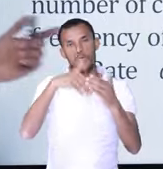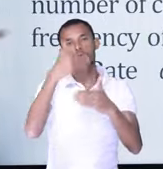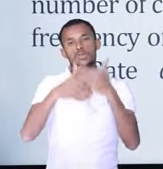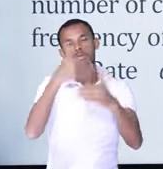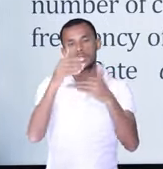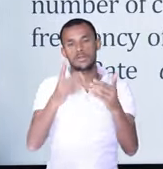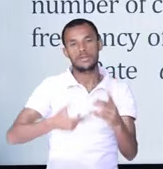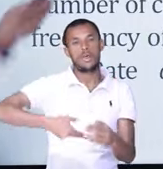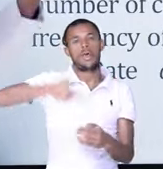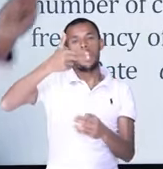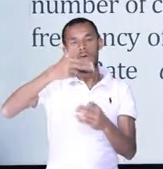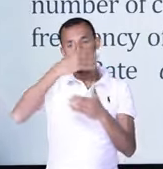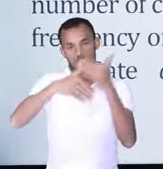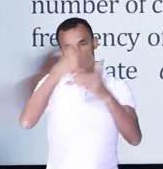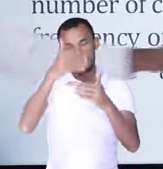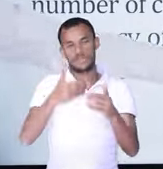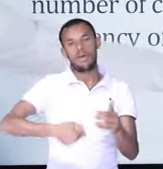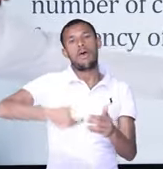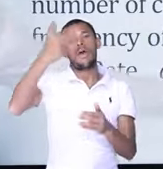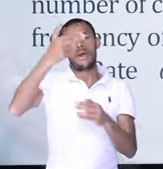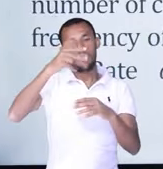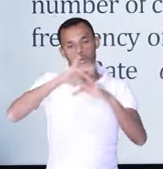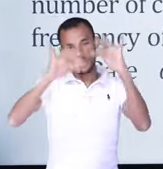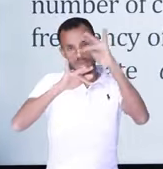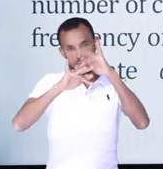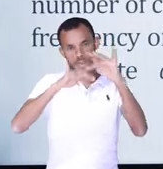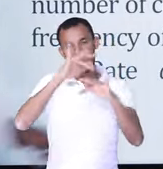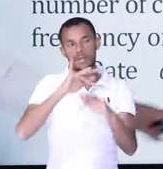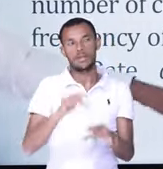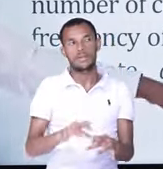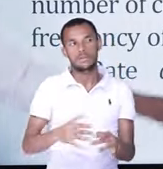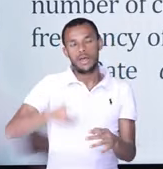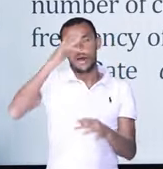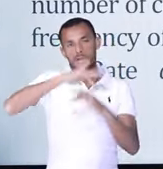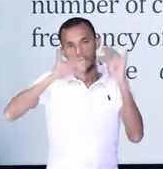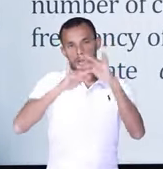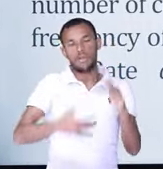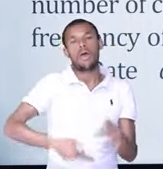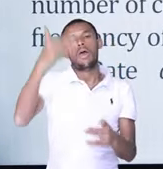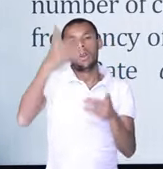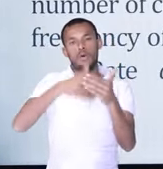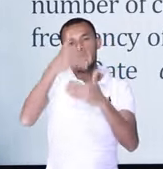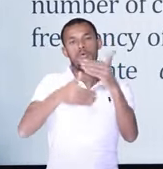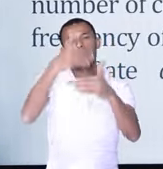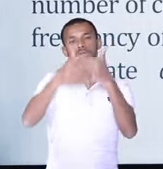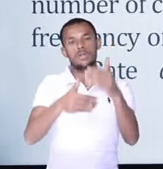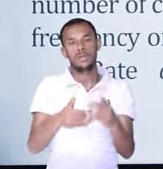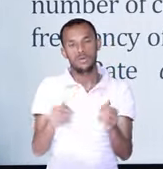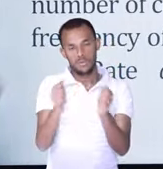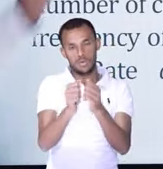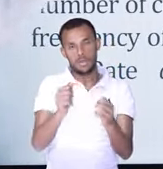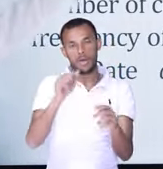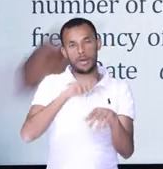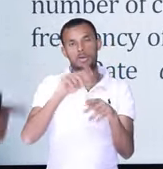the higher the contact. The higher the contact, the higher the collision within a given period of time.